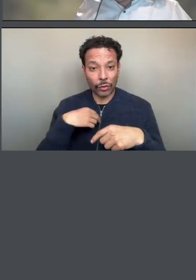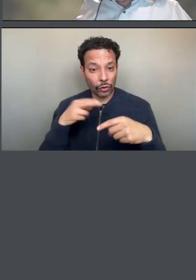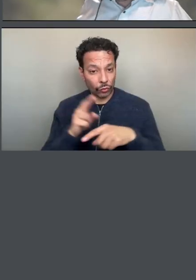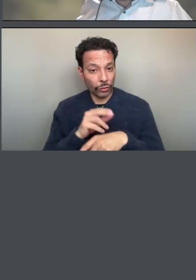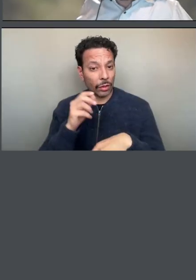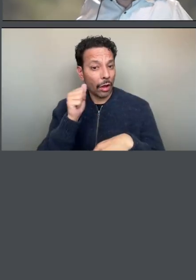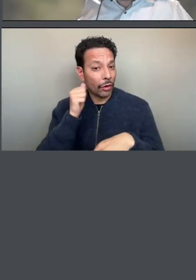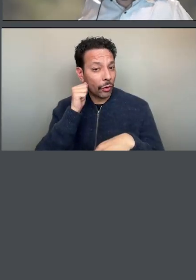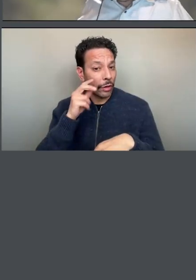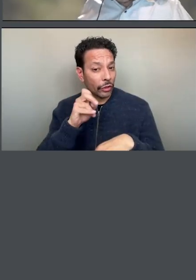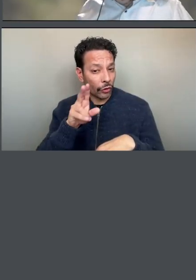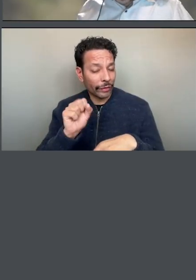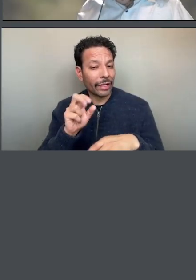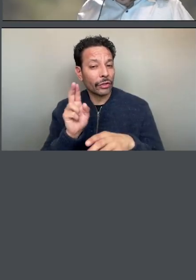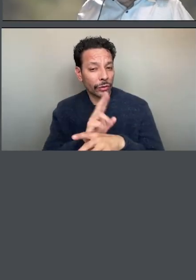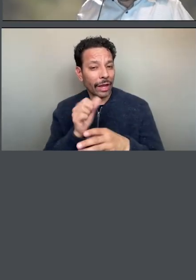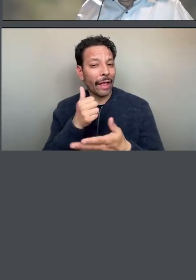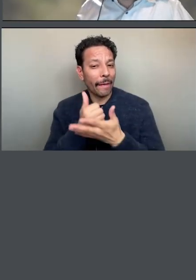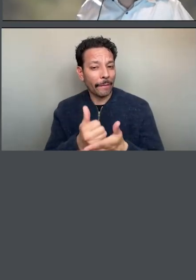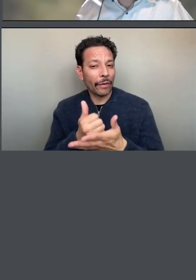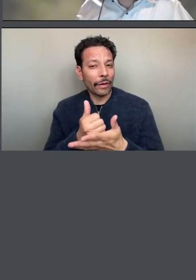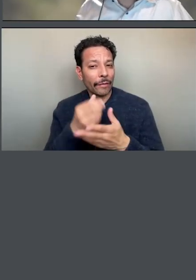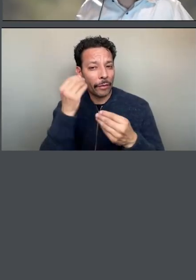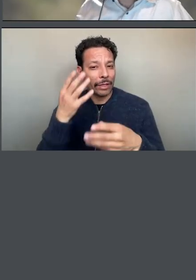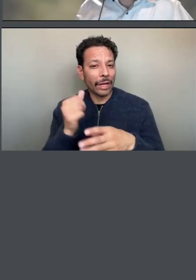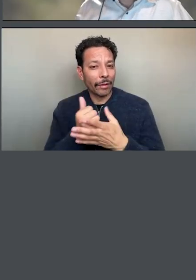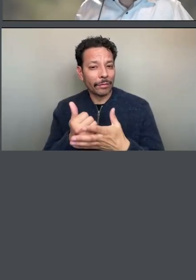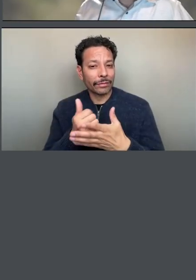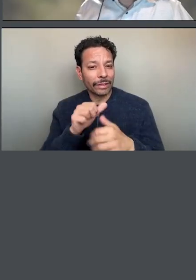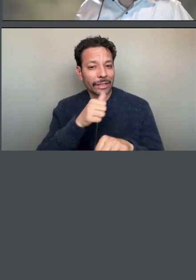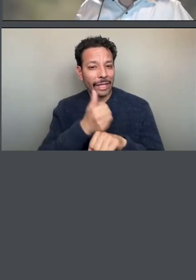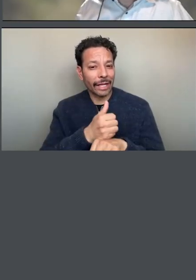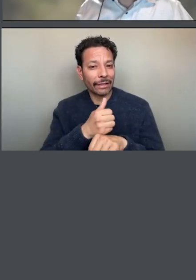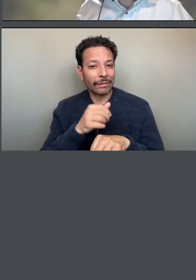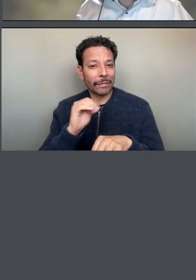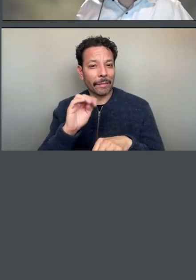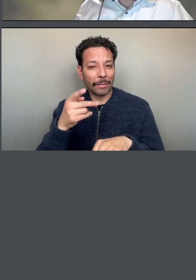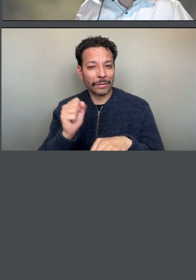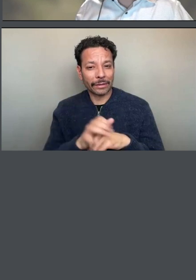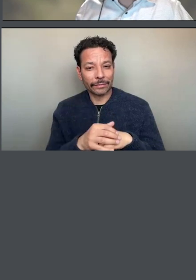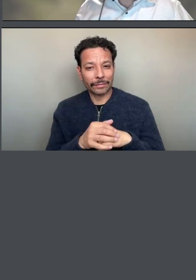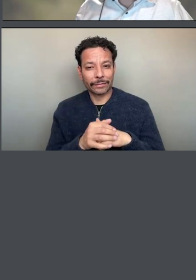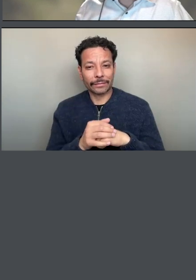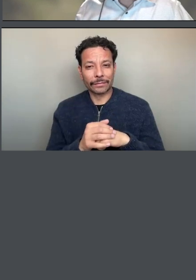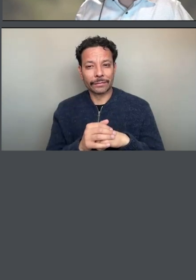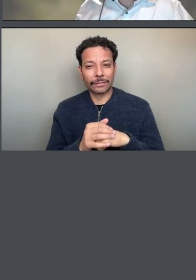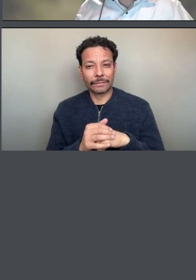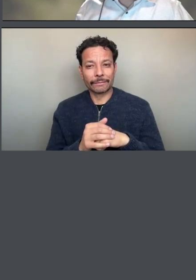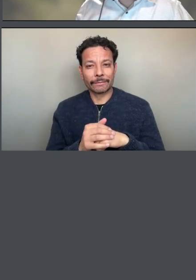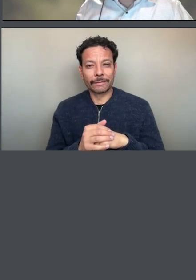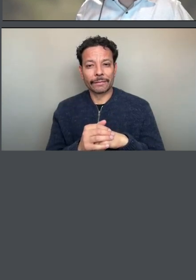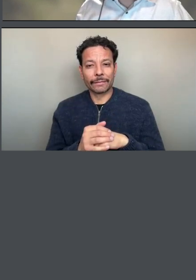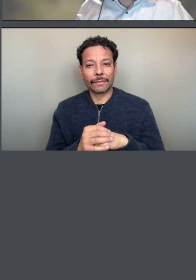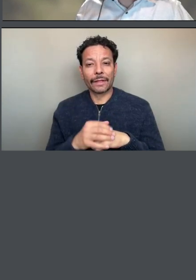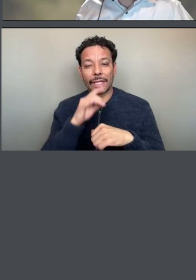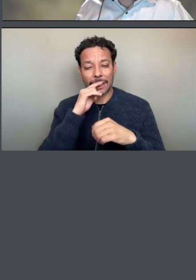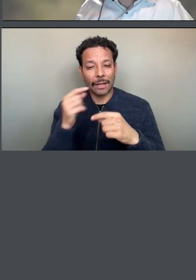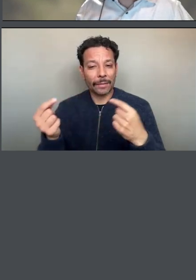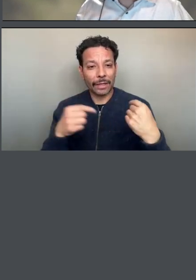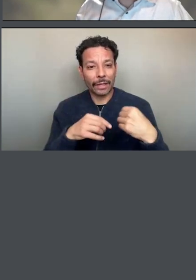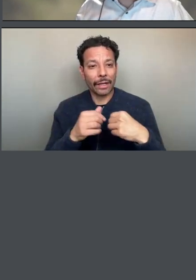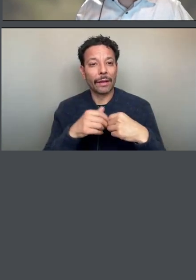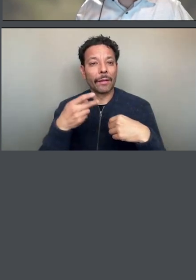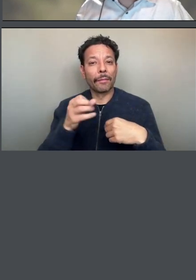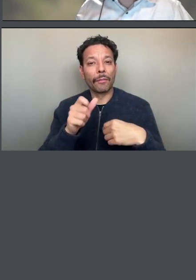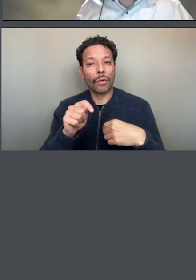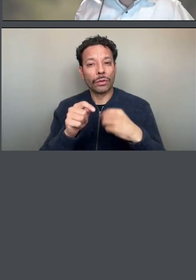they can also use that information to help set the initial maps when kids come in. And the